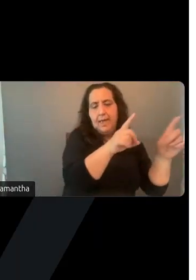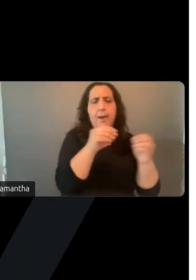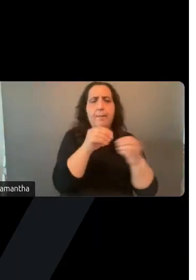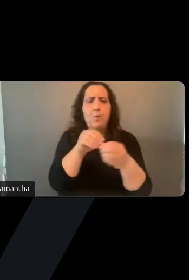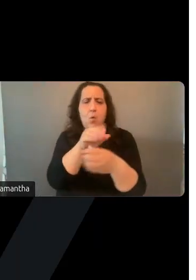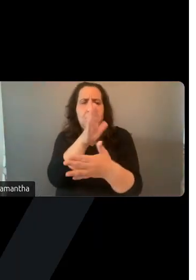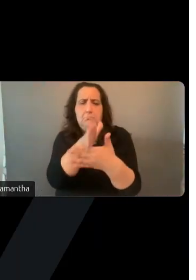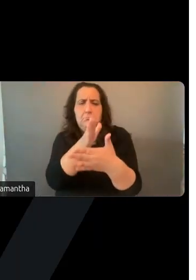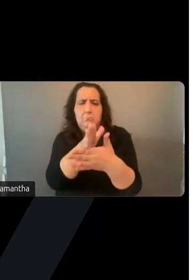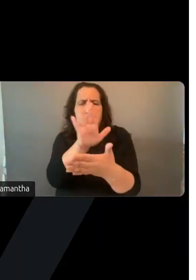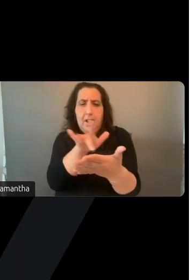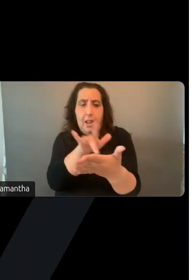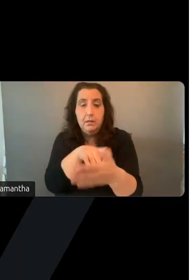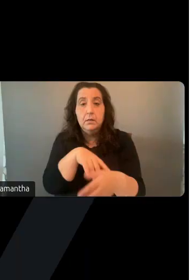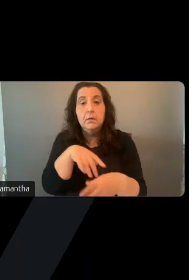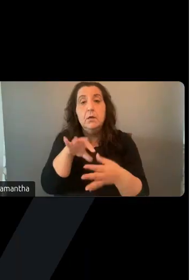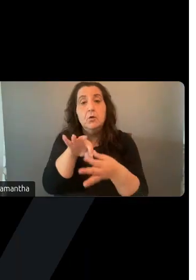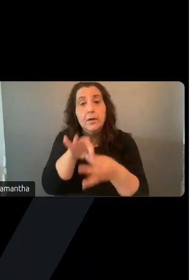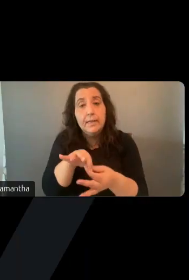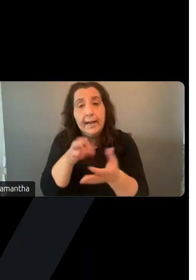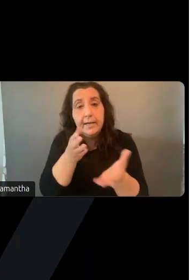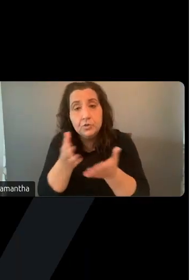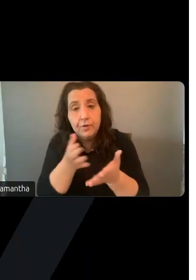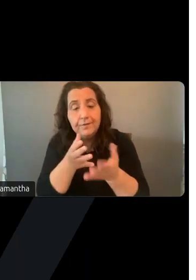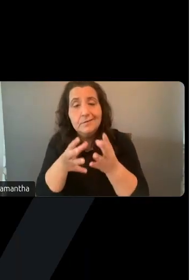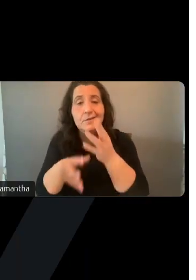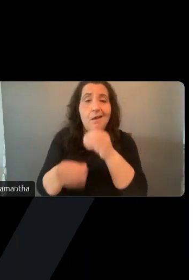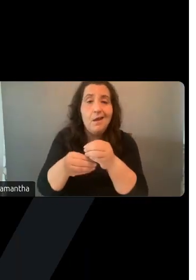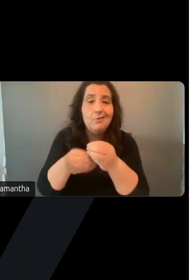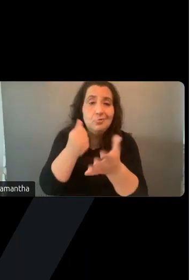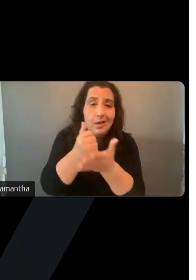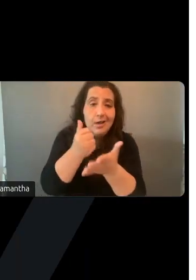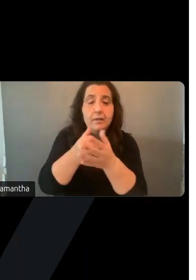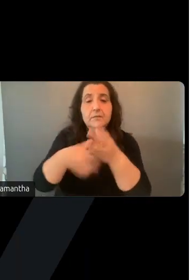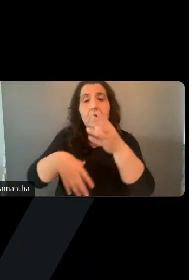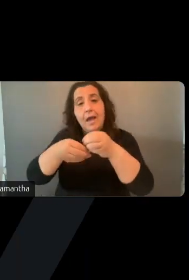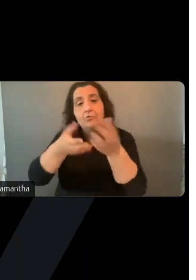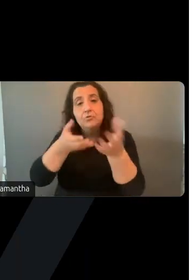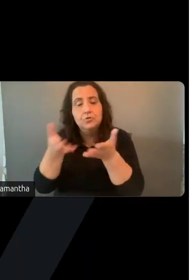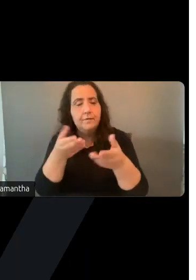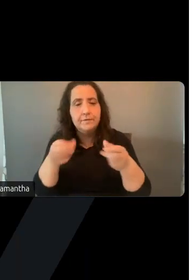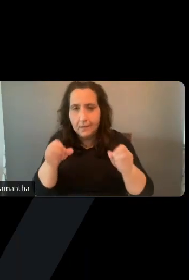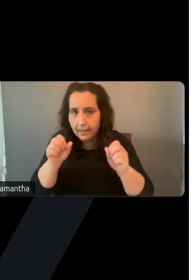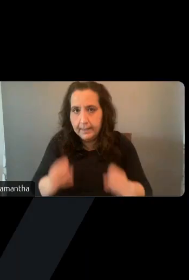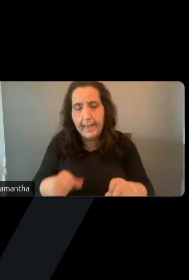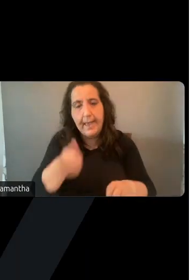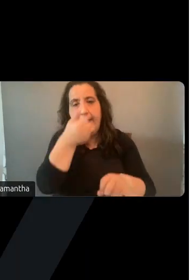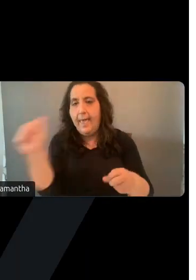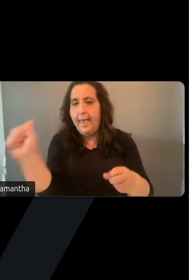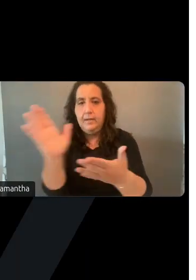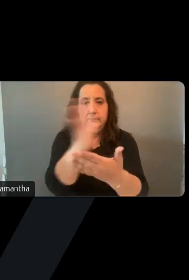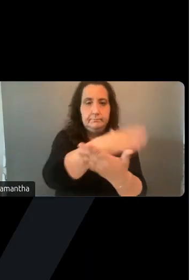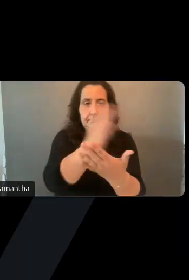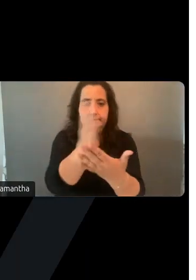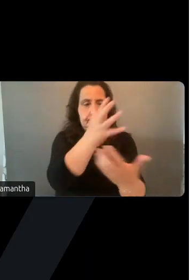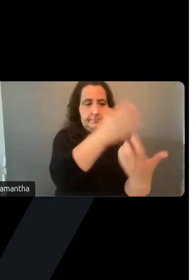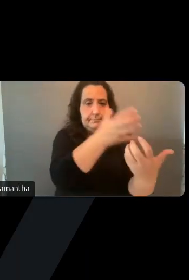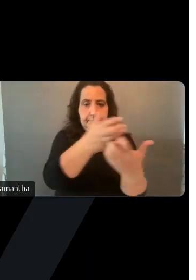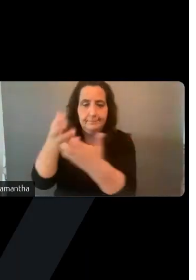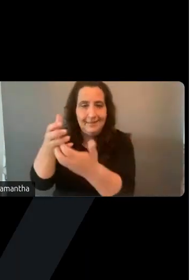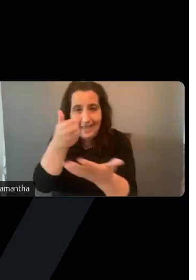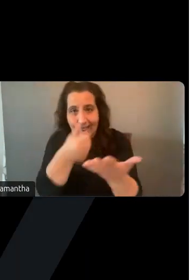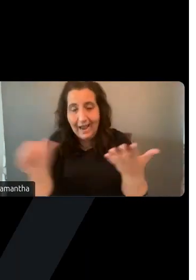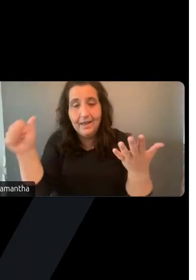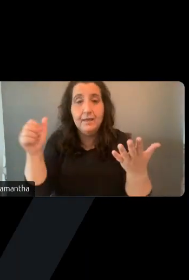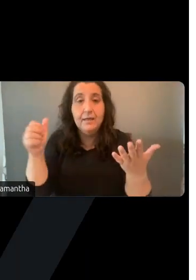And then those related services and supplemental aids and services can really fall anywhere across the spectrum. So those might be